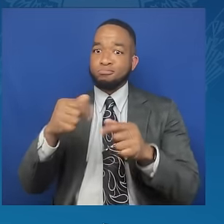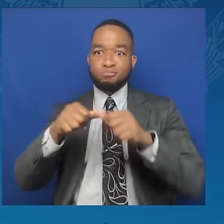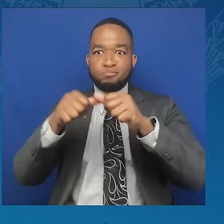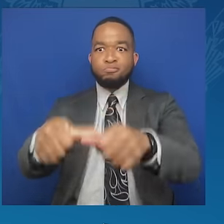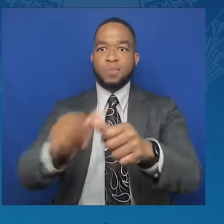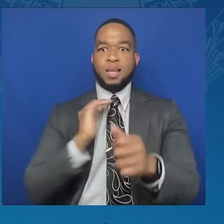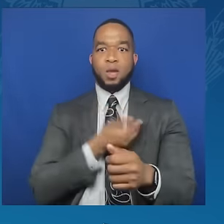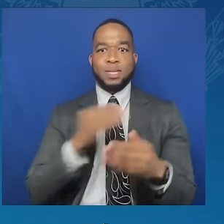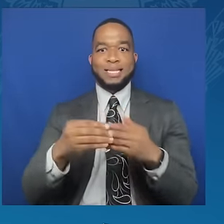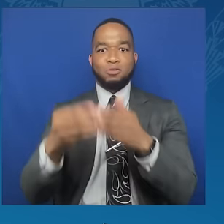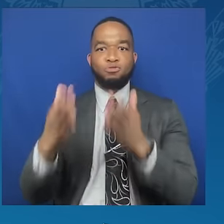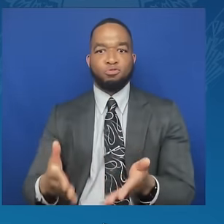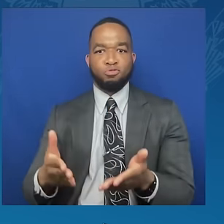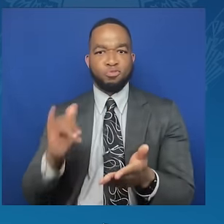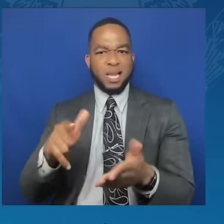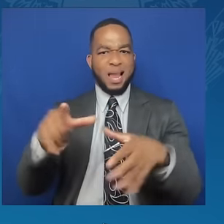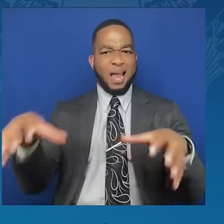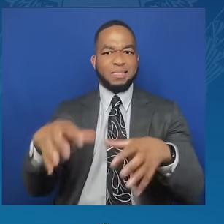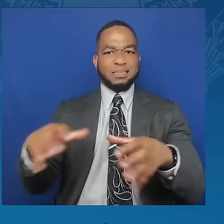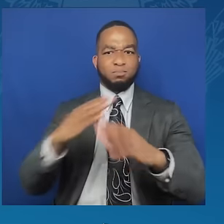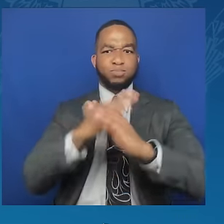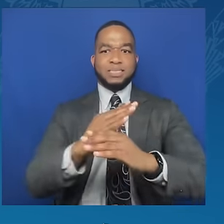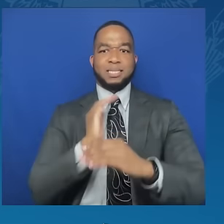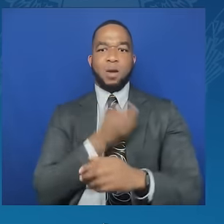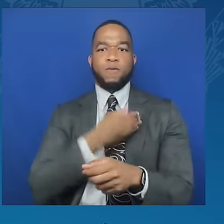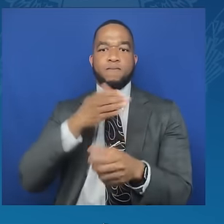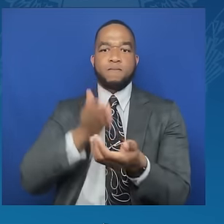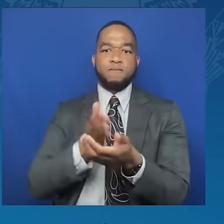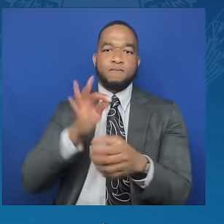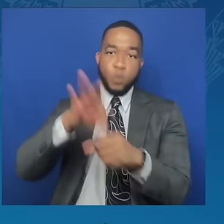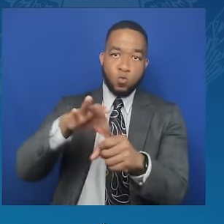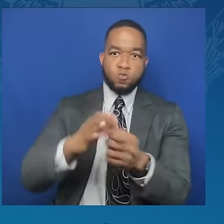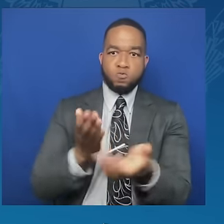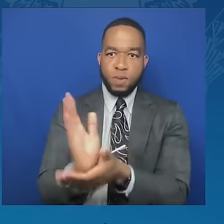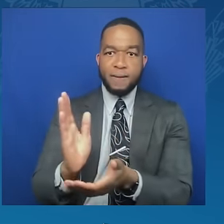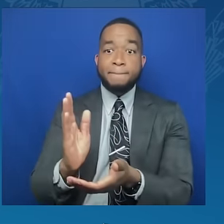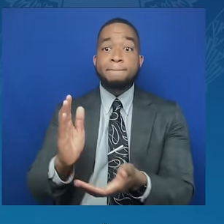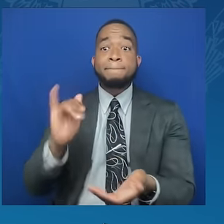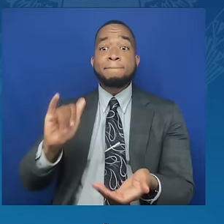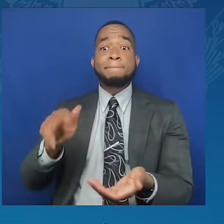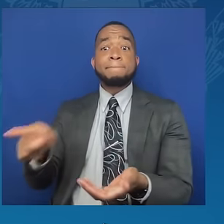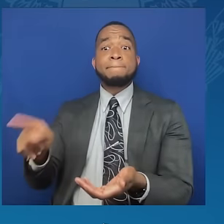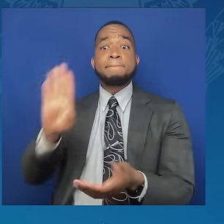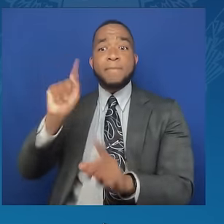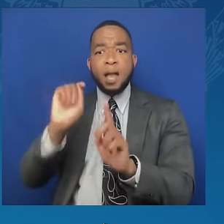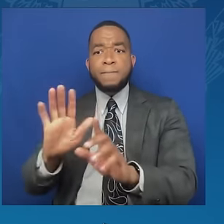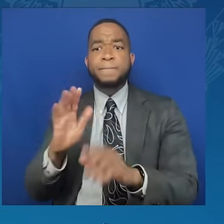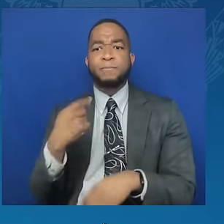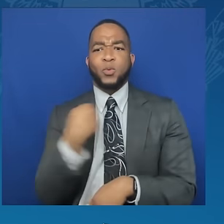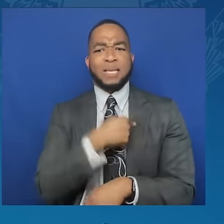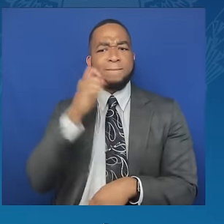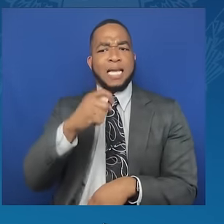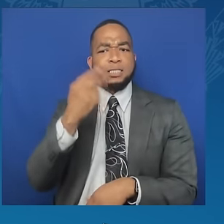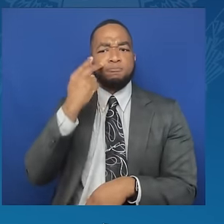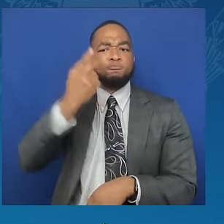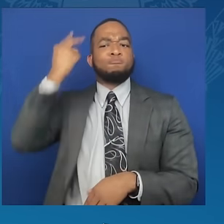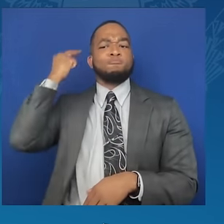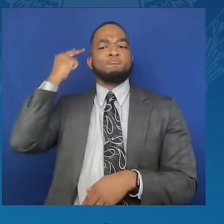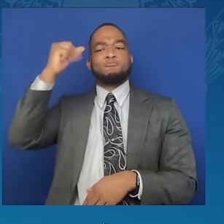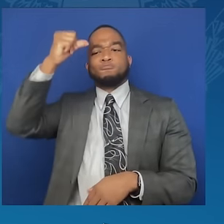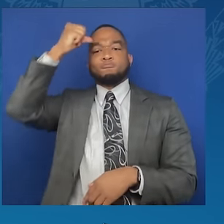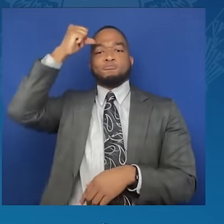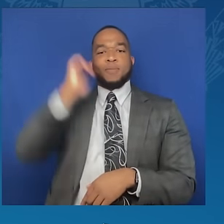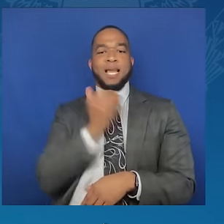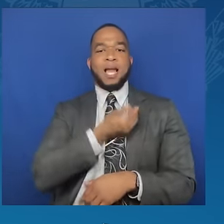moment in history, but how it still moves us, appalls us, drives us to keep fighting